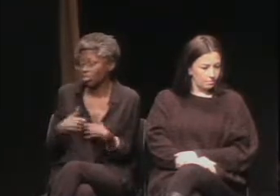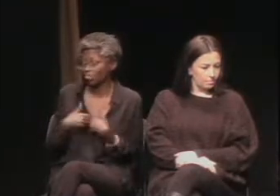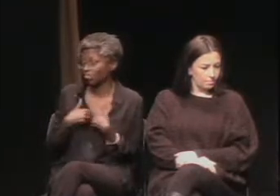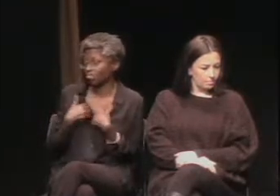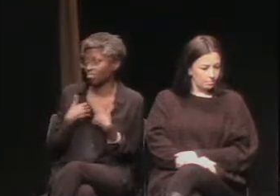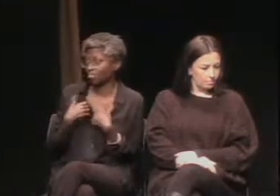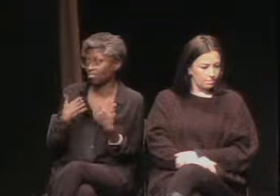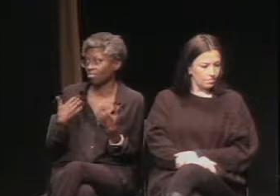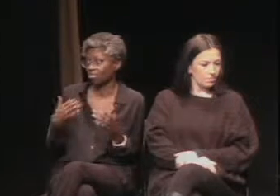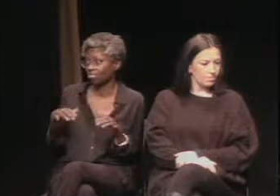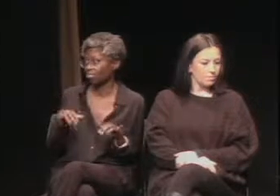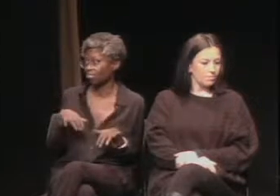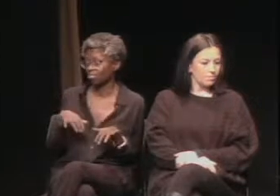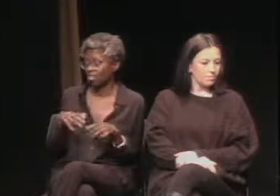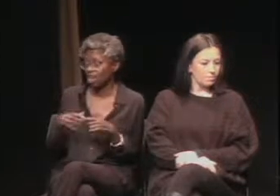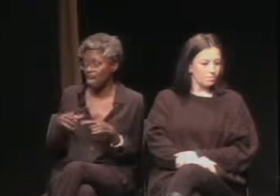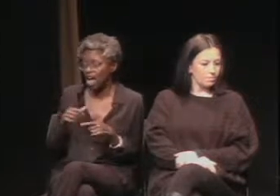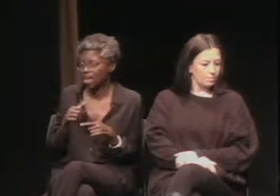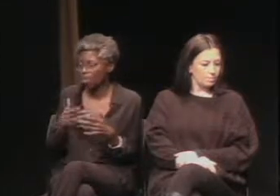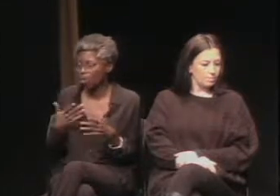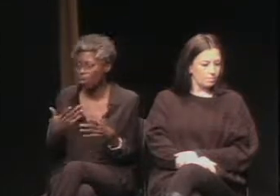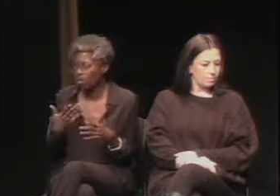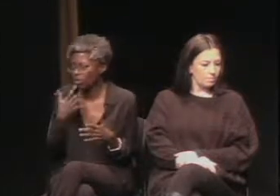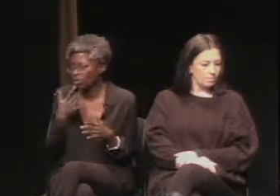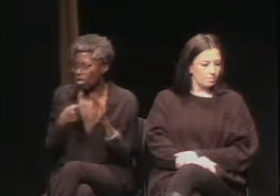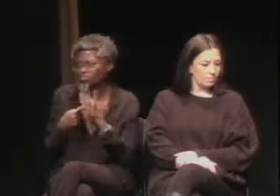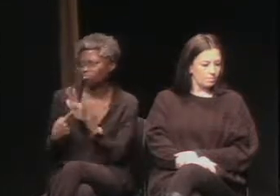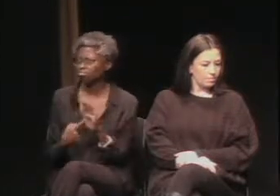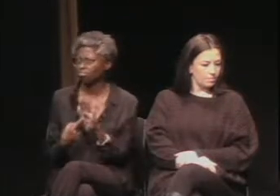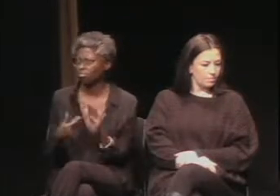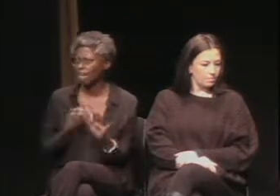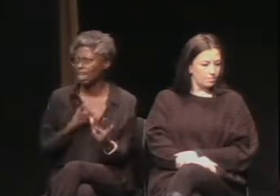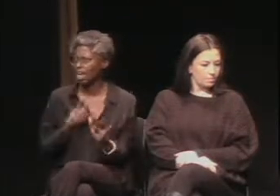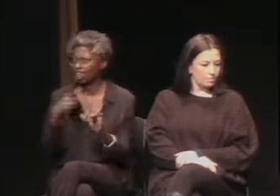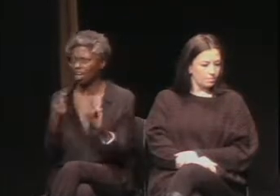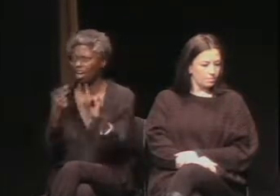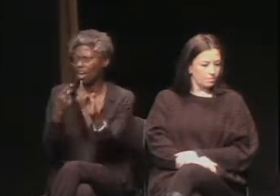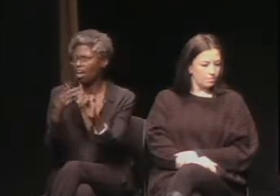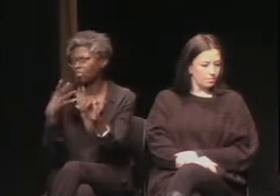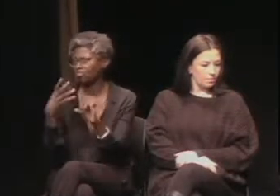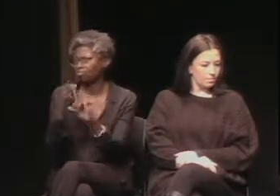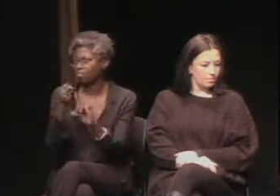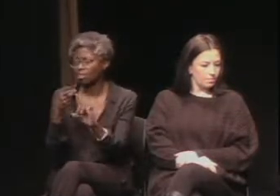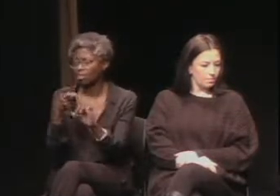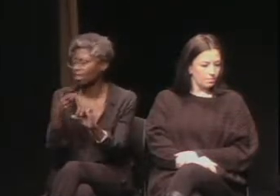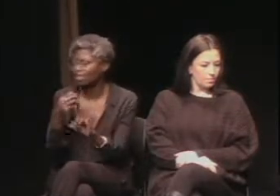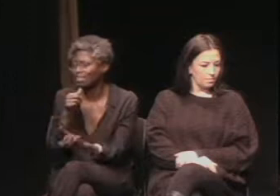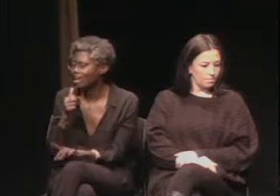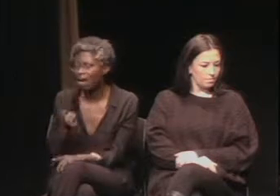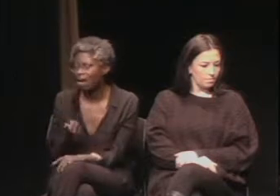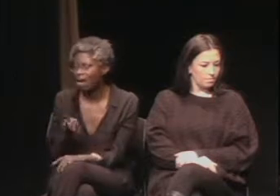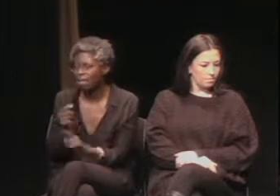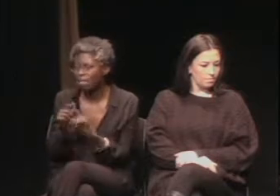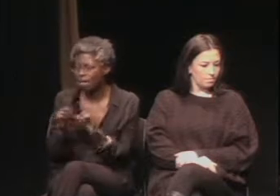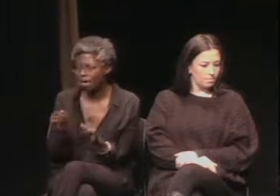So I don't like to put myself out as sort of an example of a destination that you can arrive to,